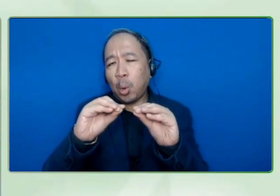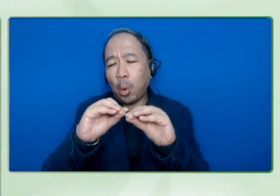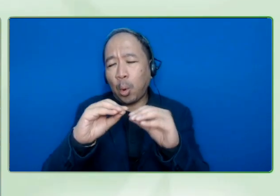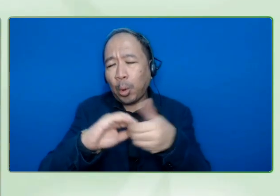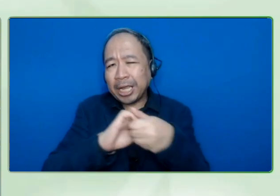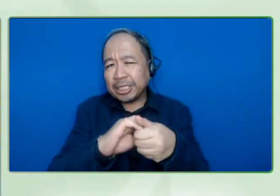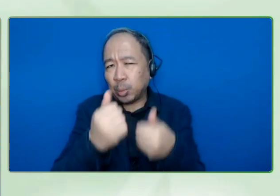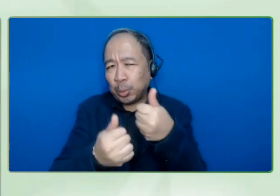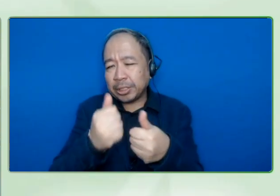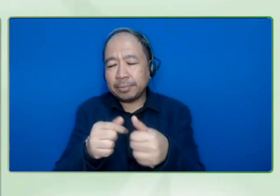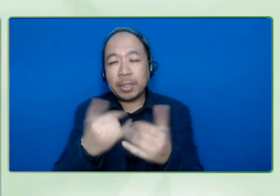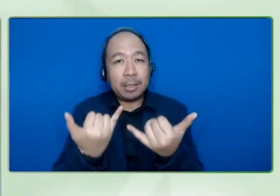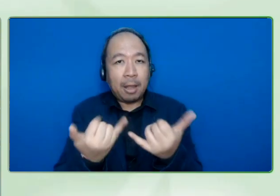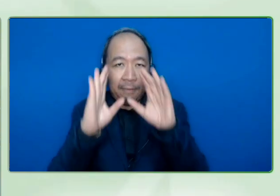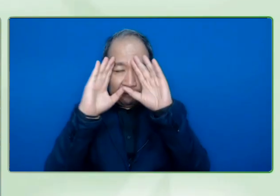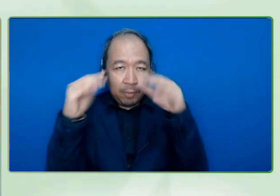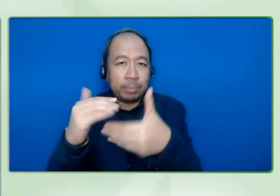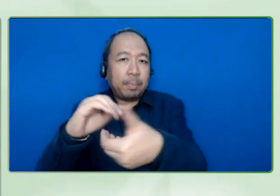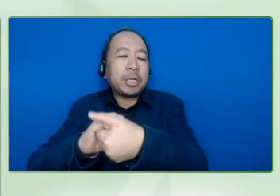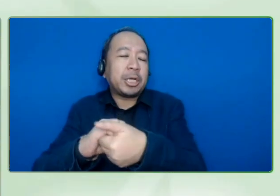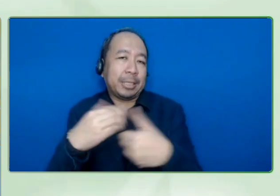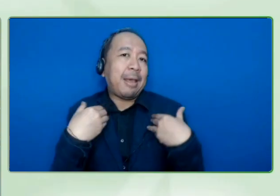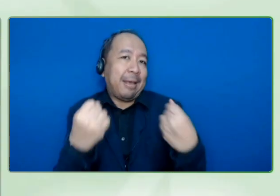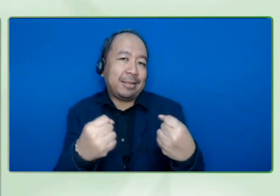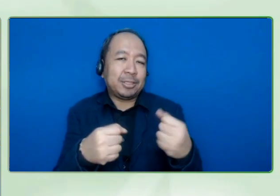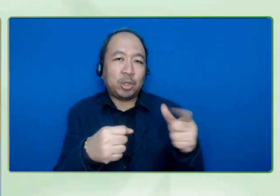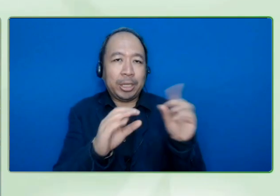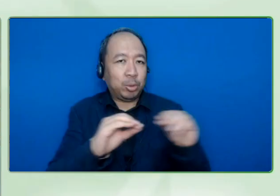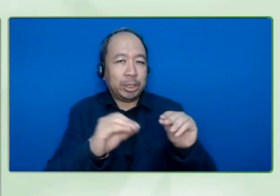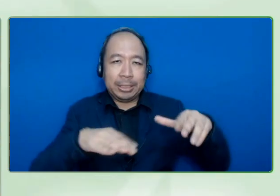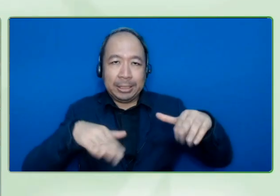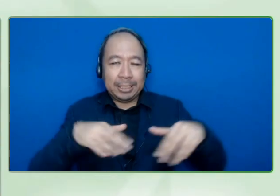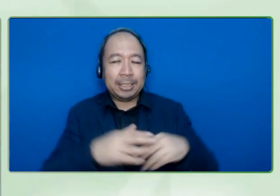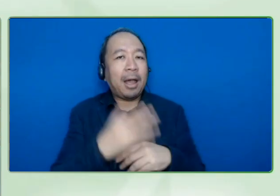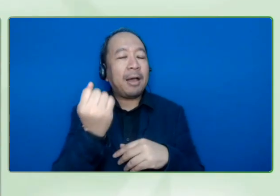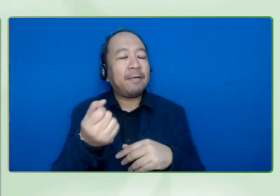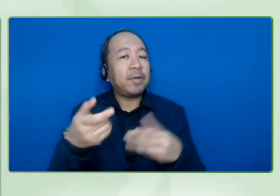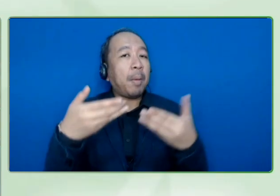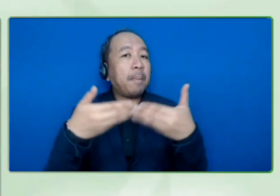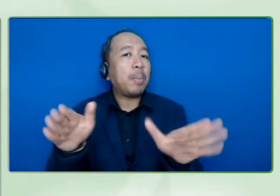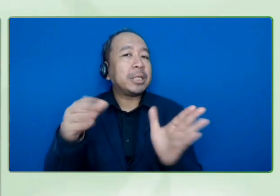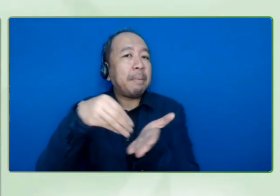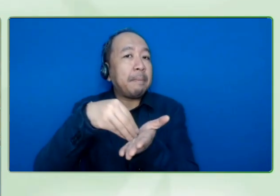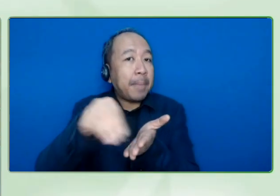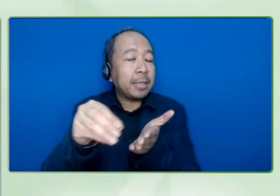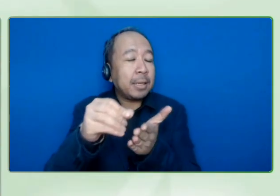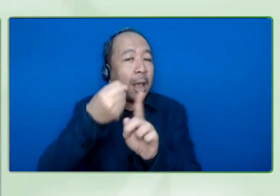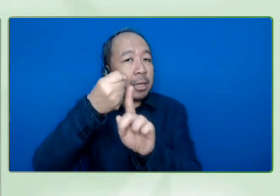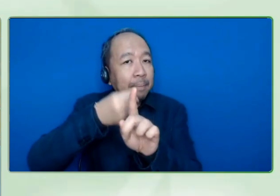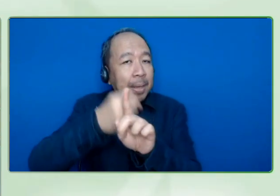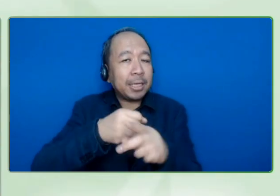Okay, so you've got two models, isn't there? There's the kind of publicly paid campaign model, or there's the commercial model of